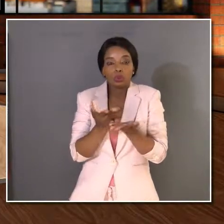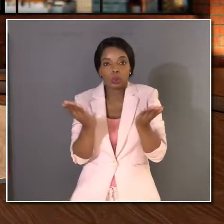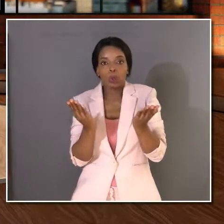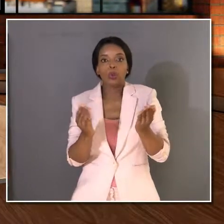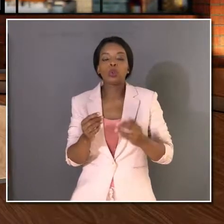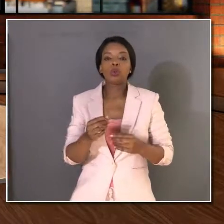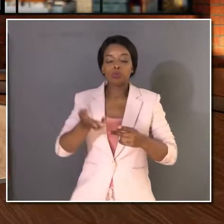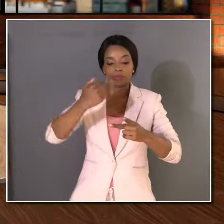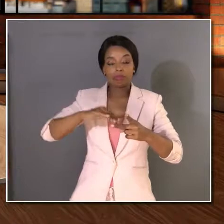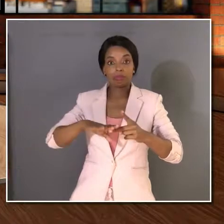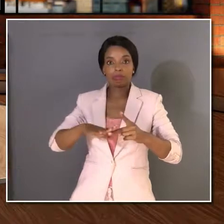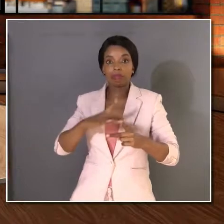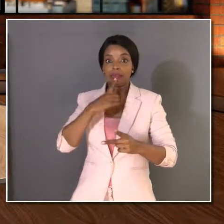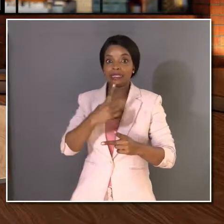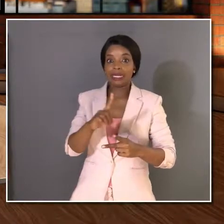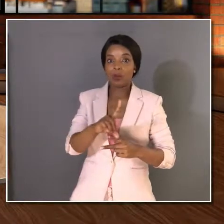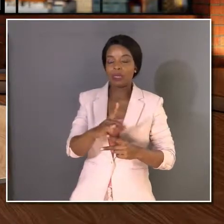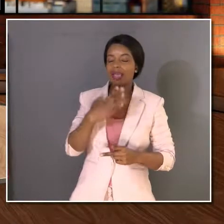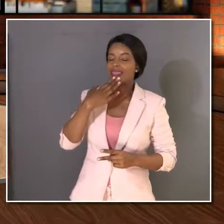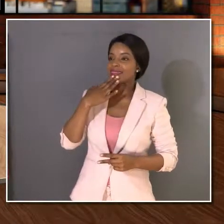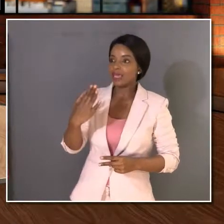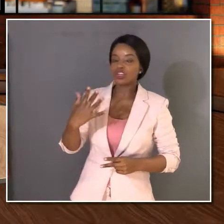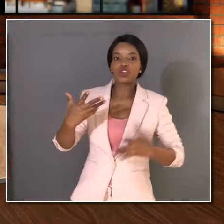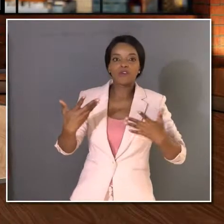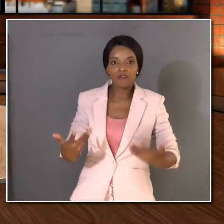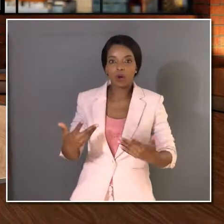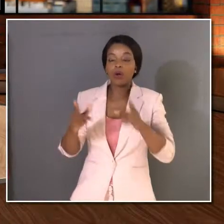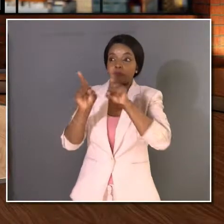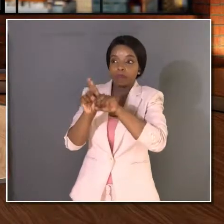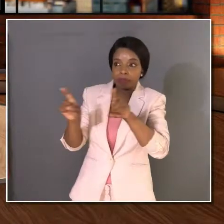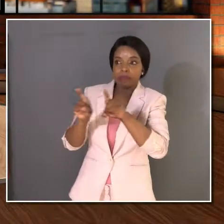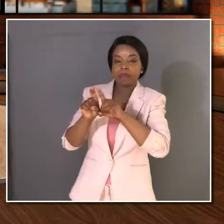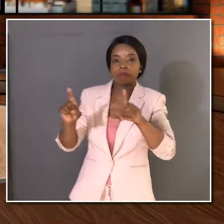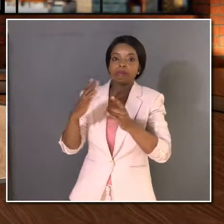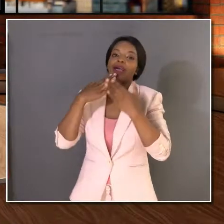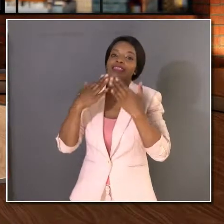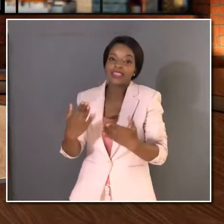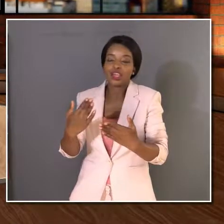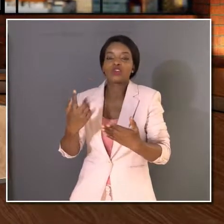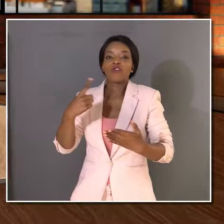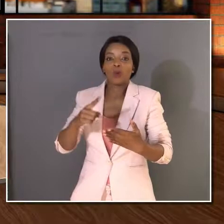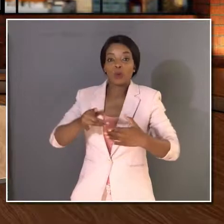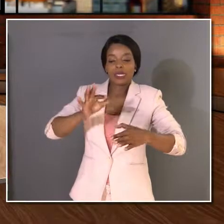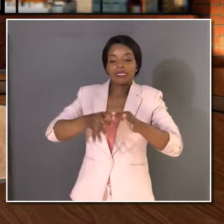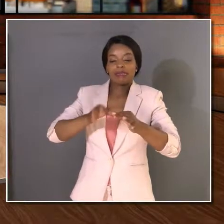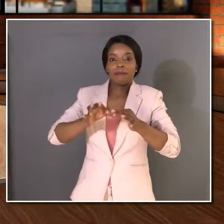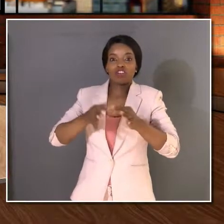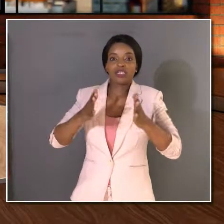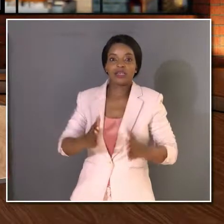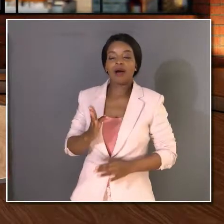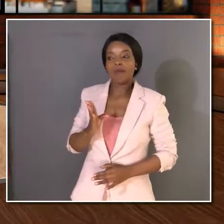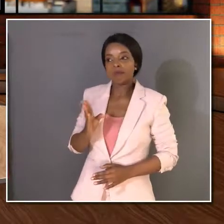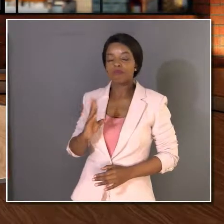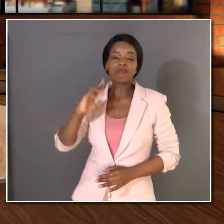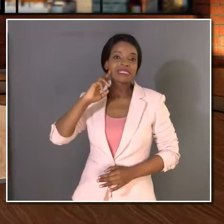the captions on the videos and for the sign language interpreter on screen. Pumza, that's you. Very much appreciated from the